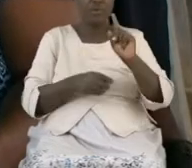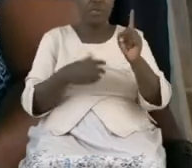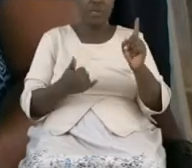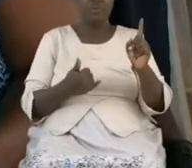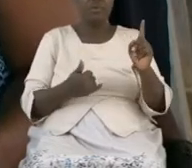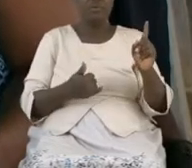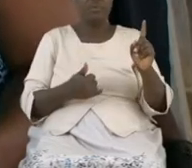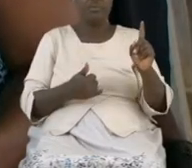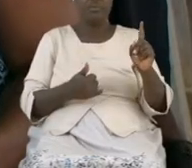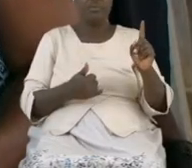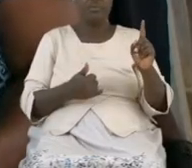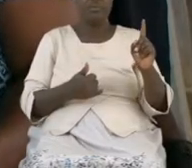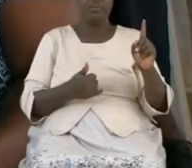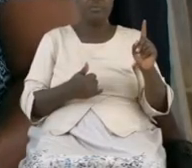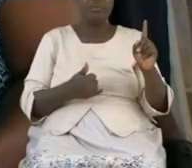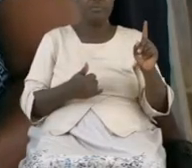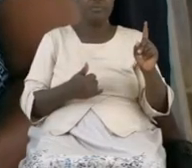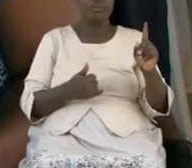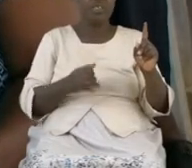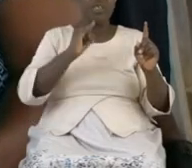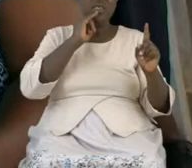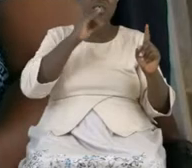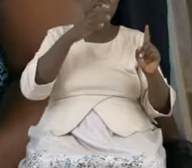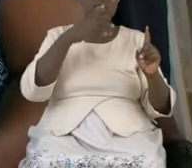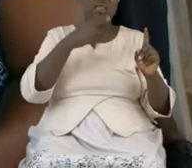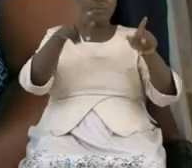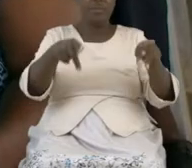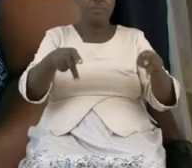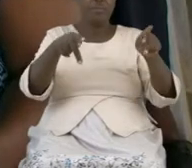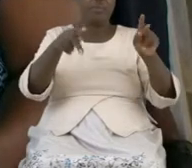one there is the proving